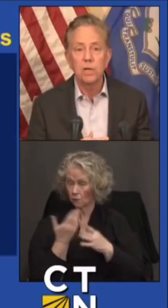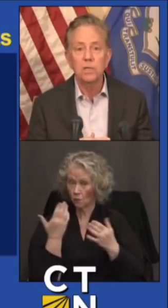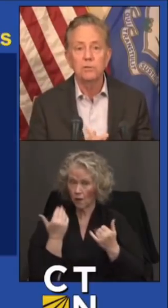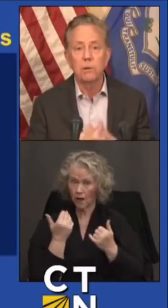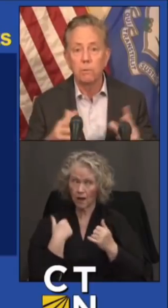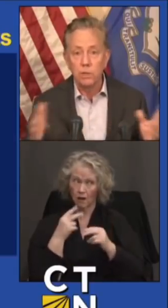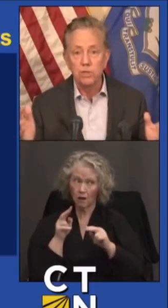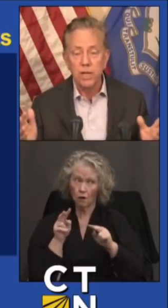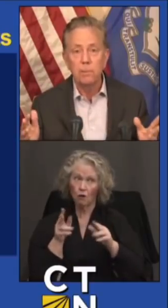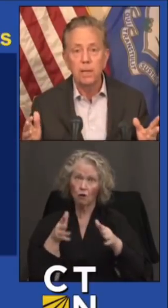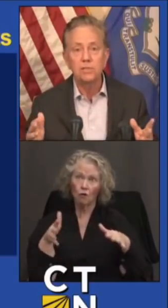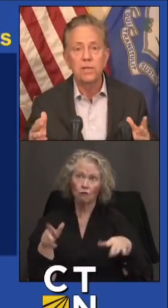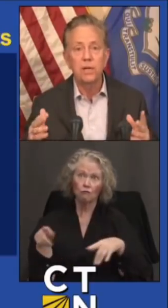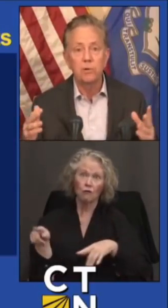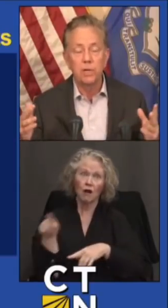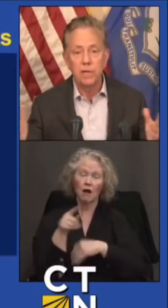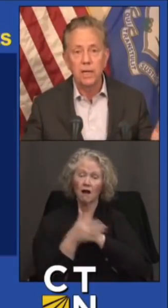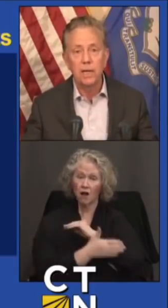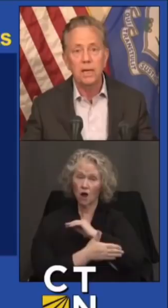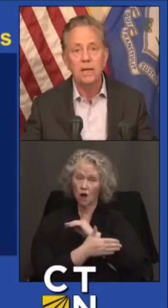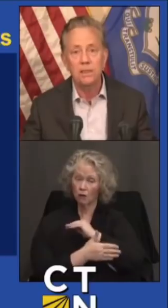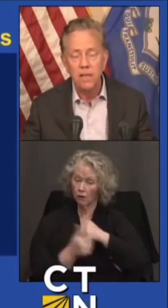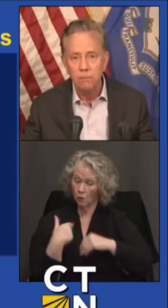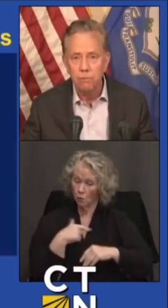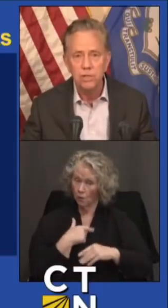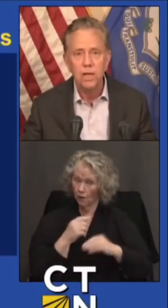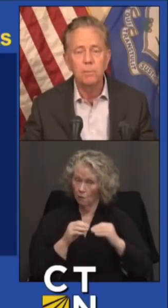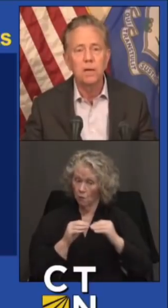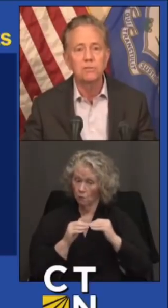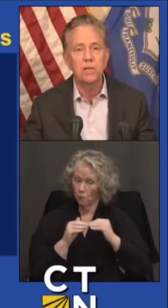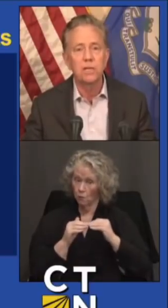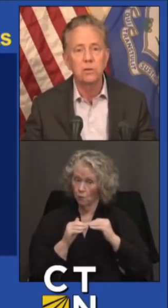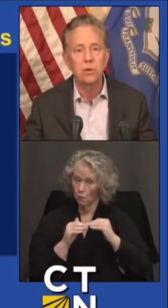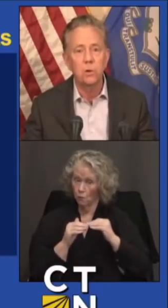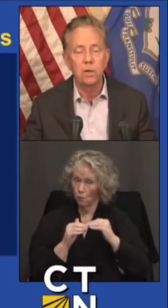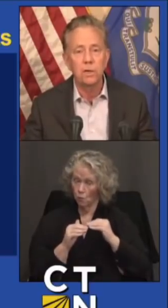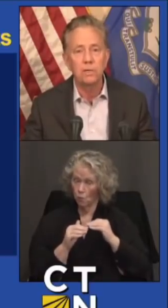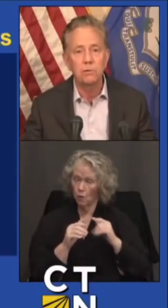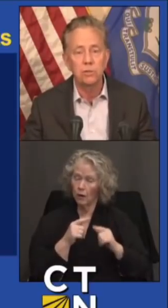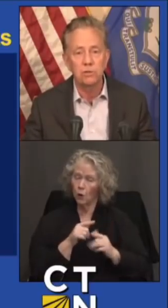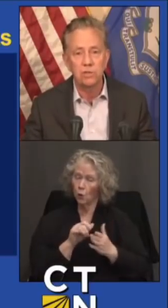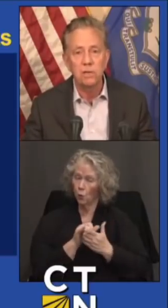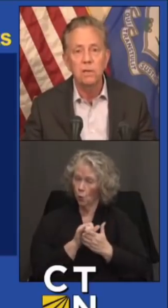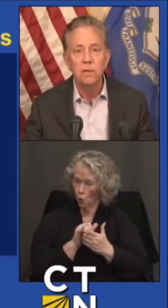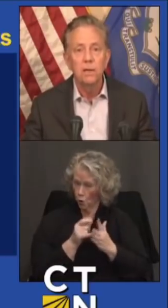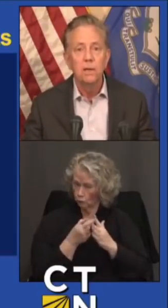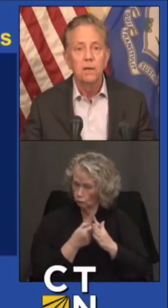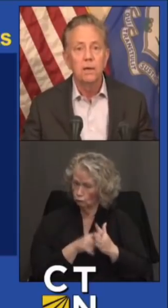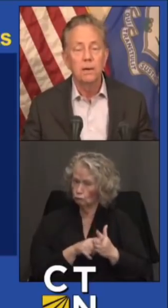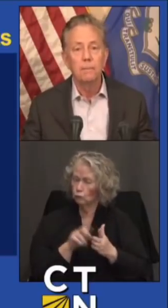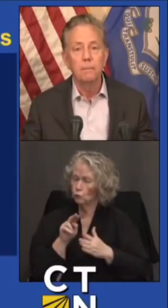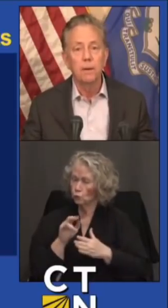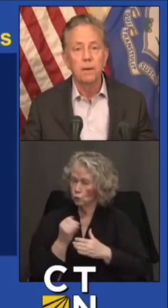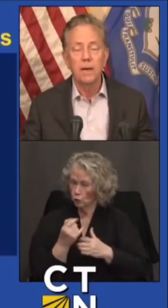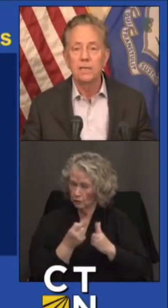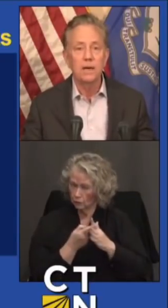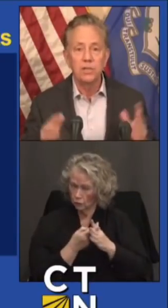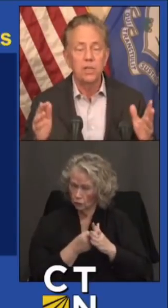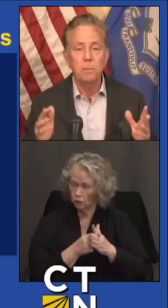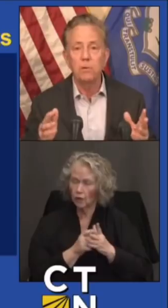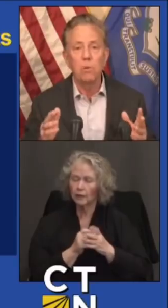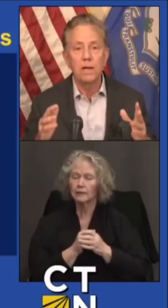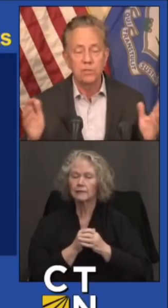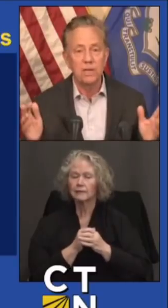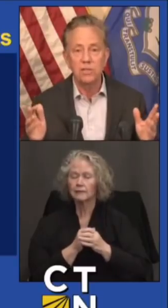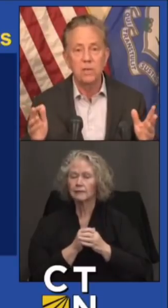rest of the country. We're stabilizing here in Connecticut. I think we're stabilizing in New York and New Jersey. I see